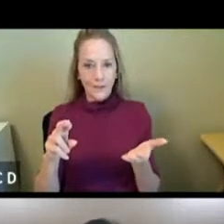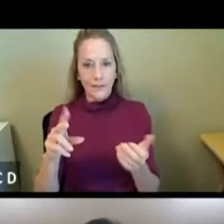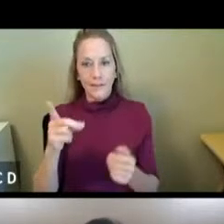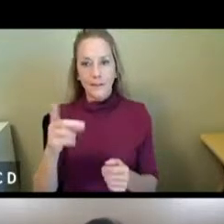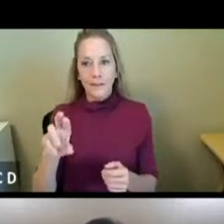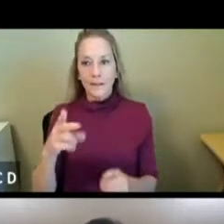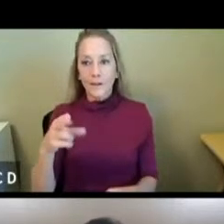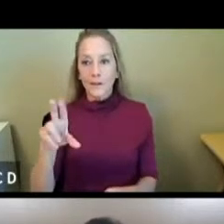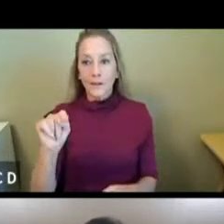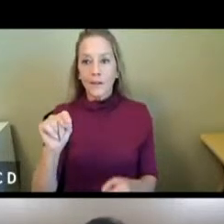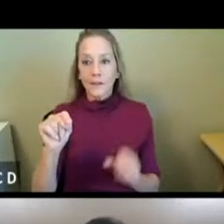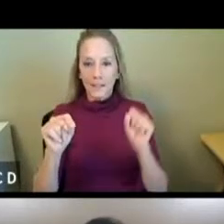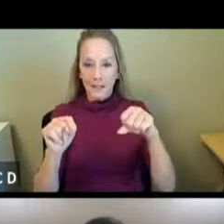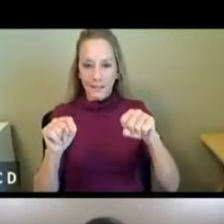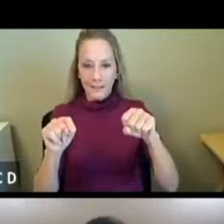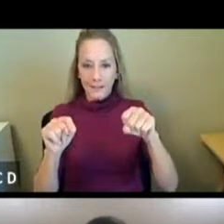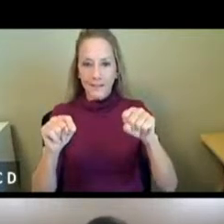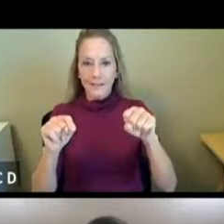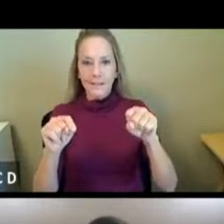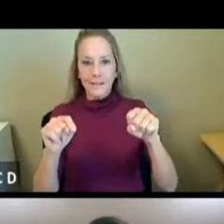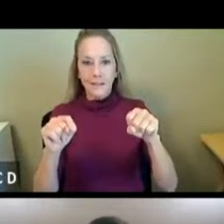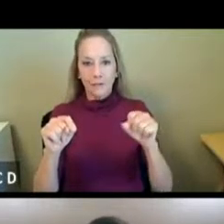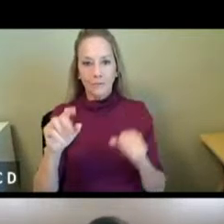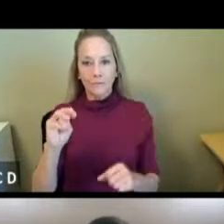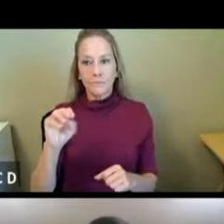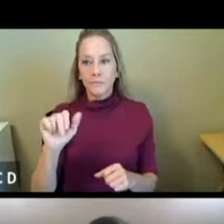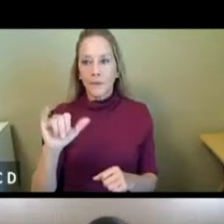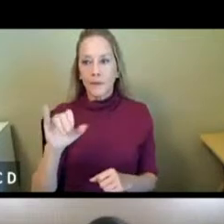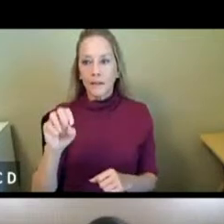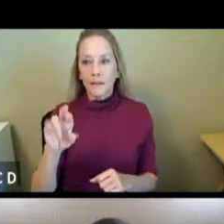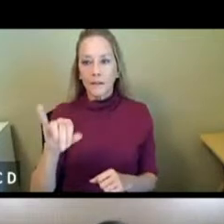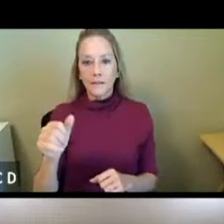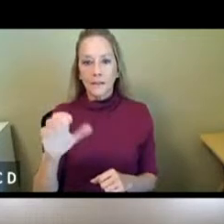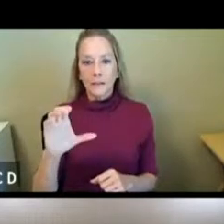Hurt, Yes. Mayor Jacobs,